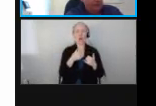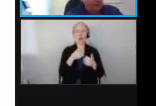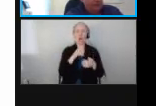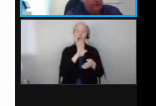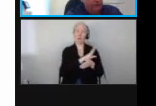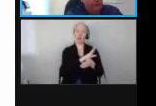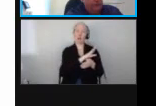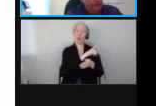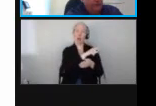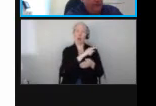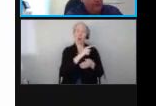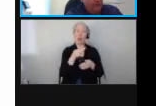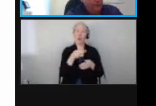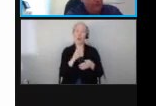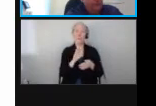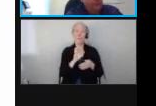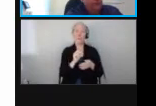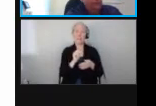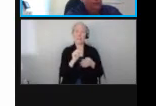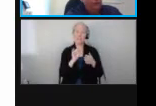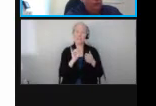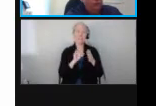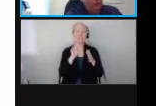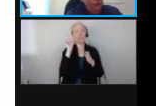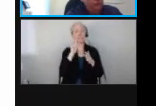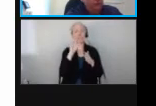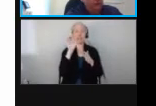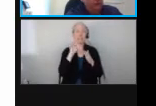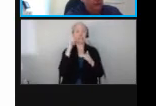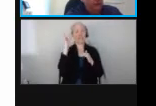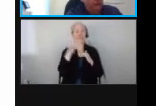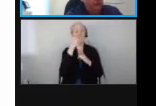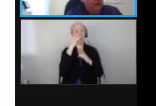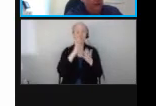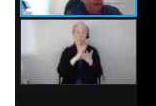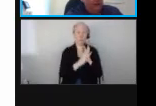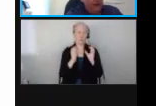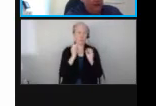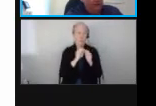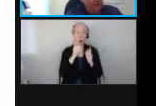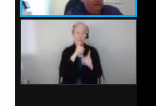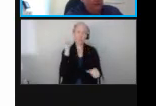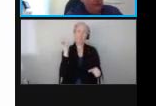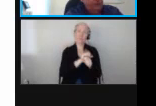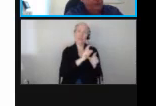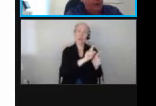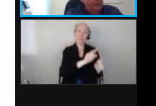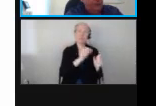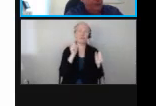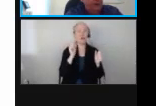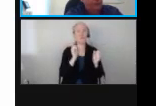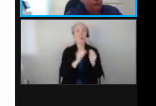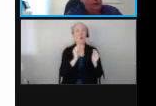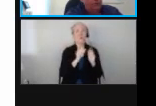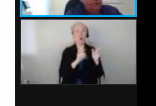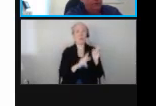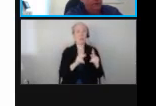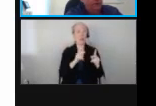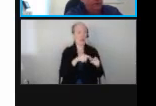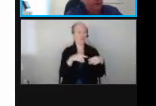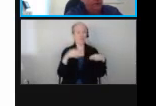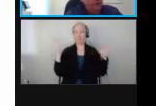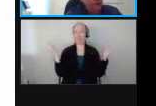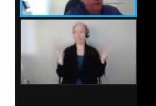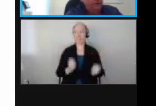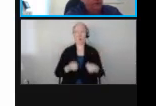industry grows, and we end up sending more and more folks that are naive to the space environment, not trained to